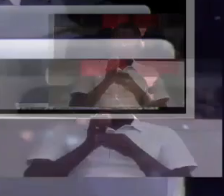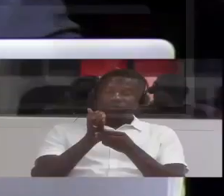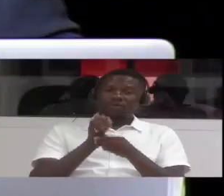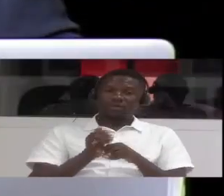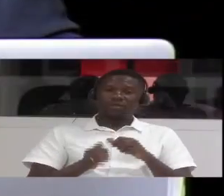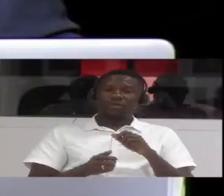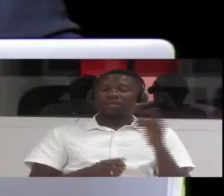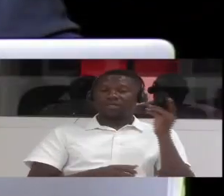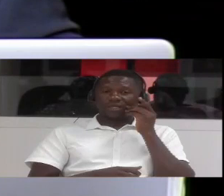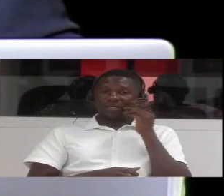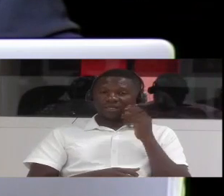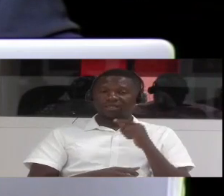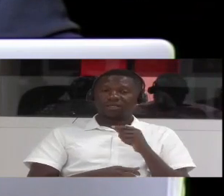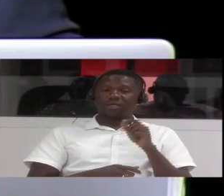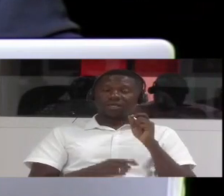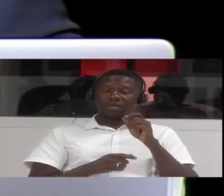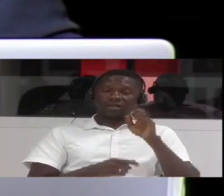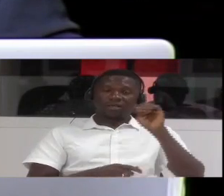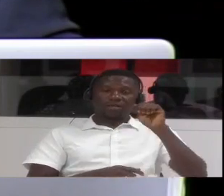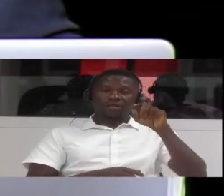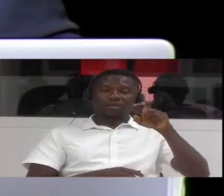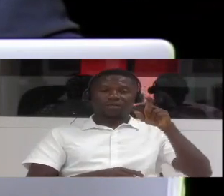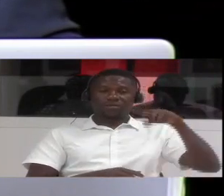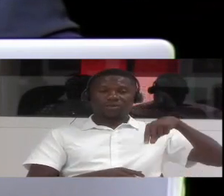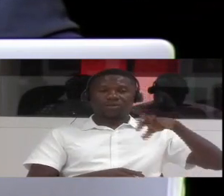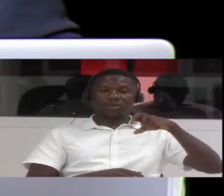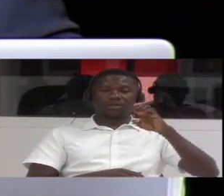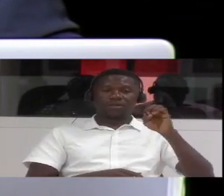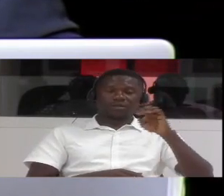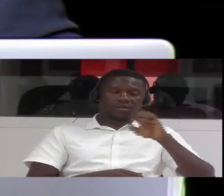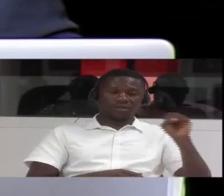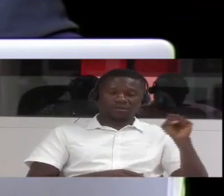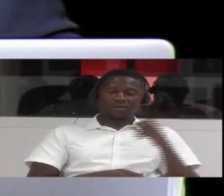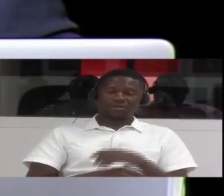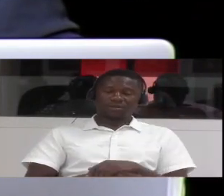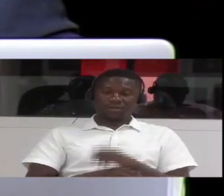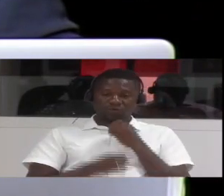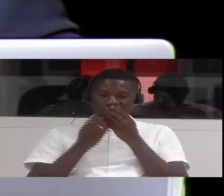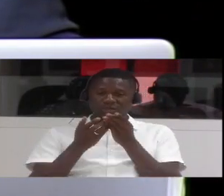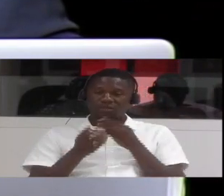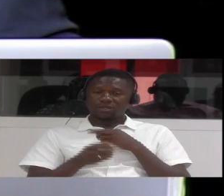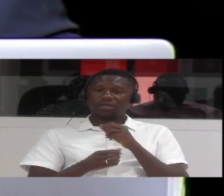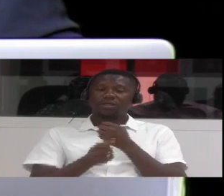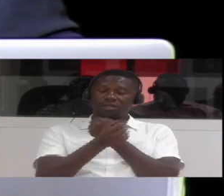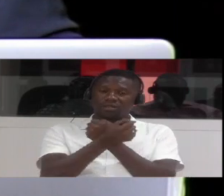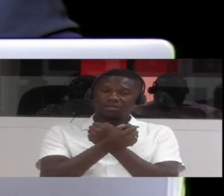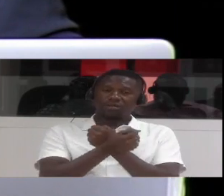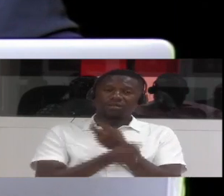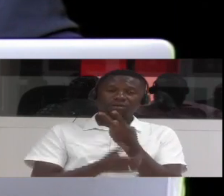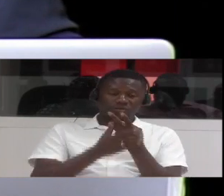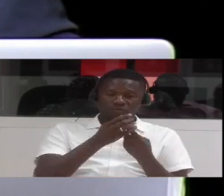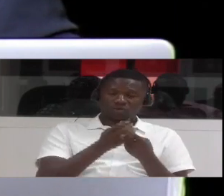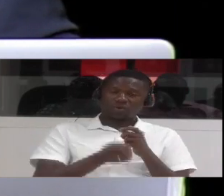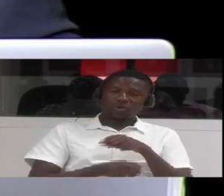And your dispatch suggests that NIA arrested and detained Sam Obi and Abdul Ghaffari